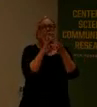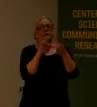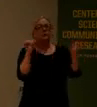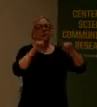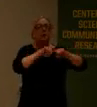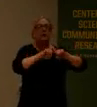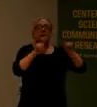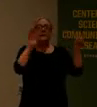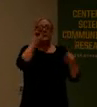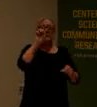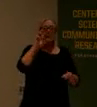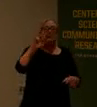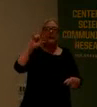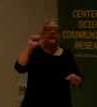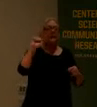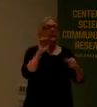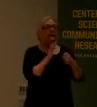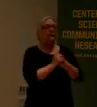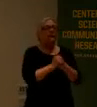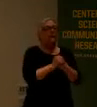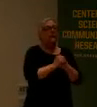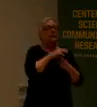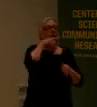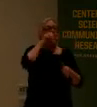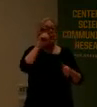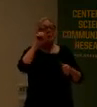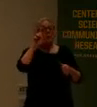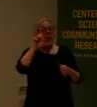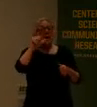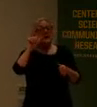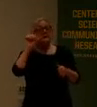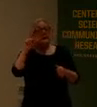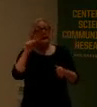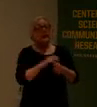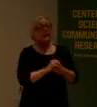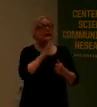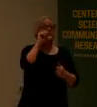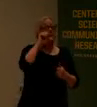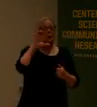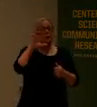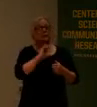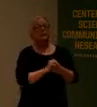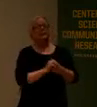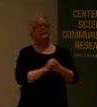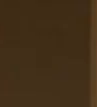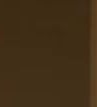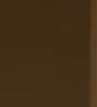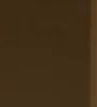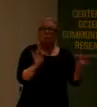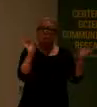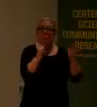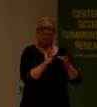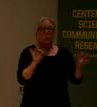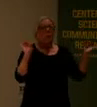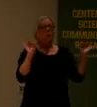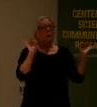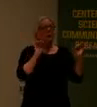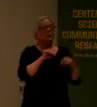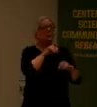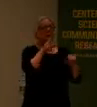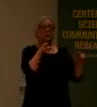media venues, podcasts, documentaries, stories, engaging in the ways that we